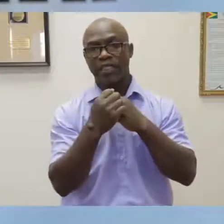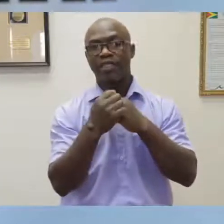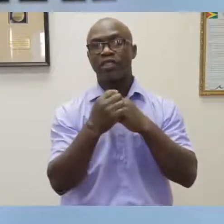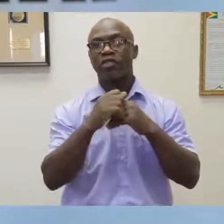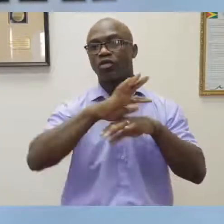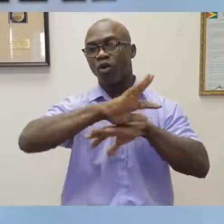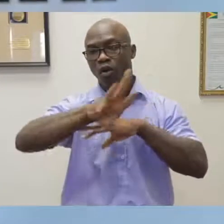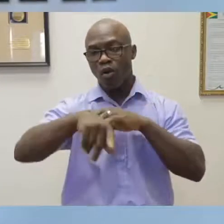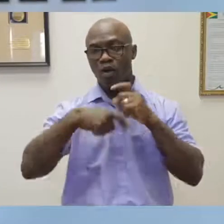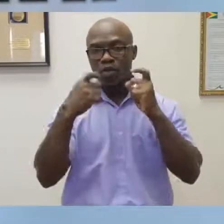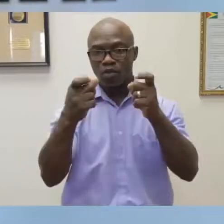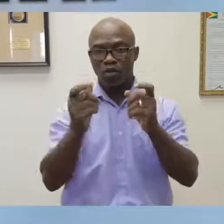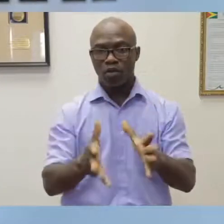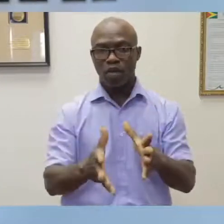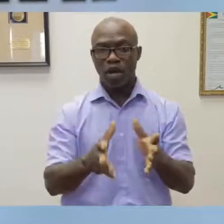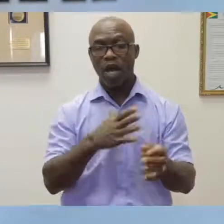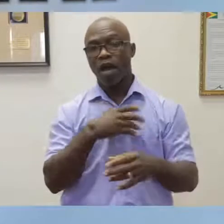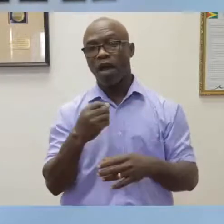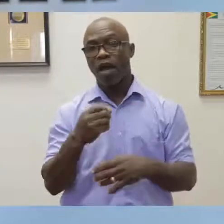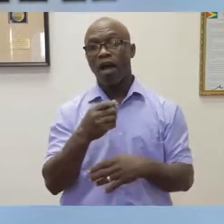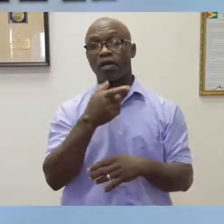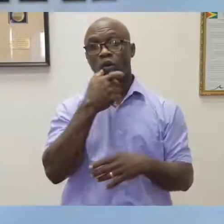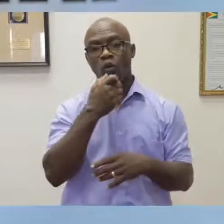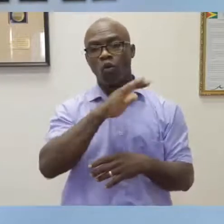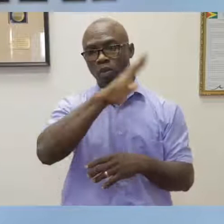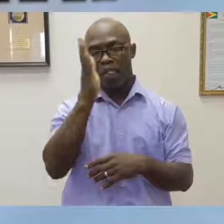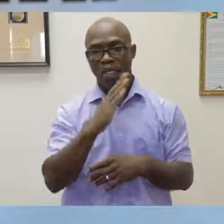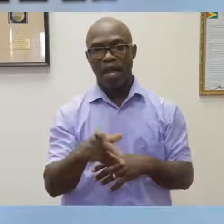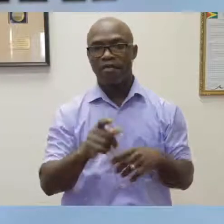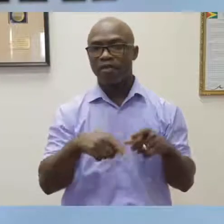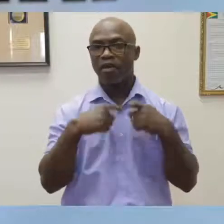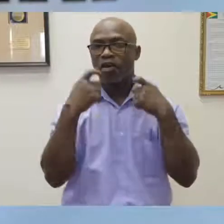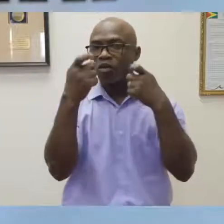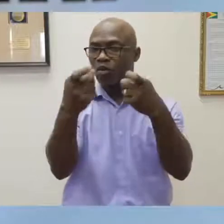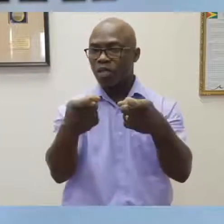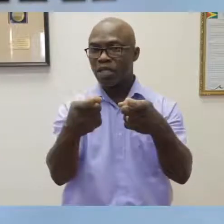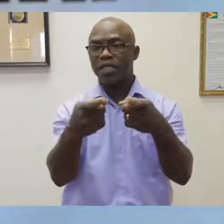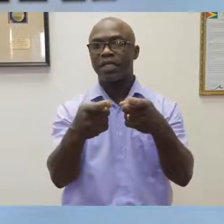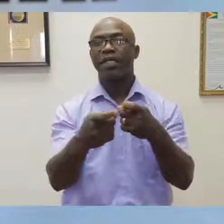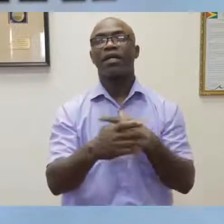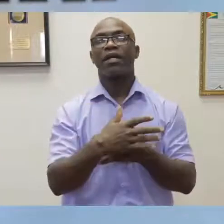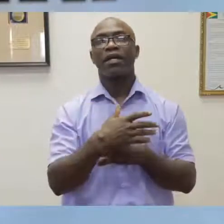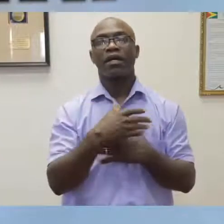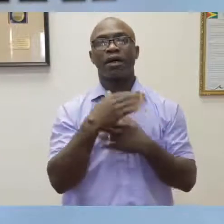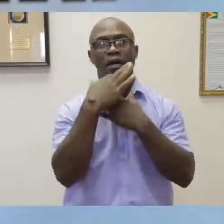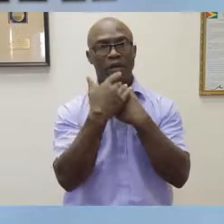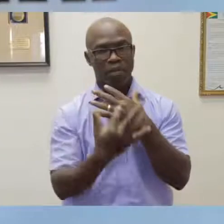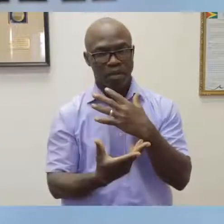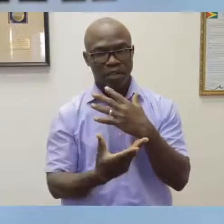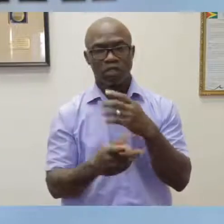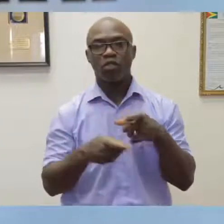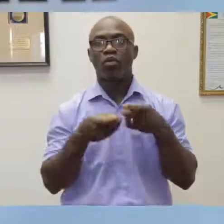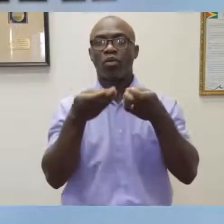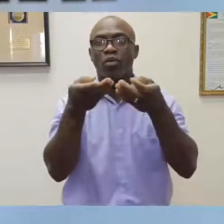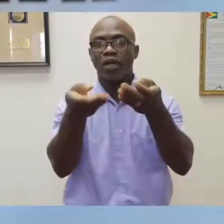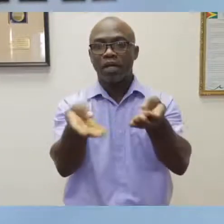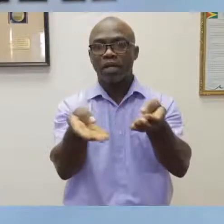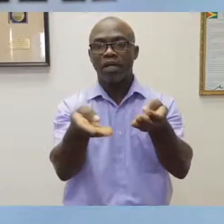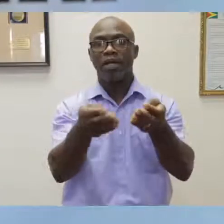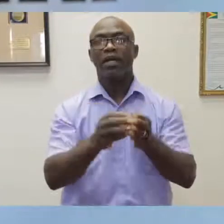to those who have never donated to give voluntarily, as there is a need